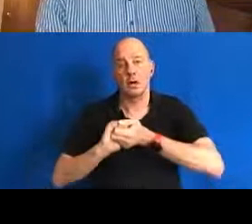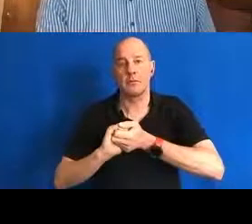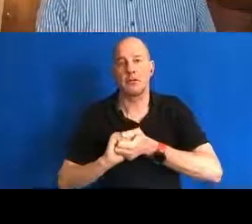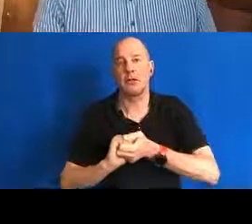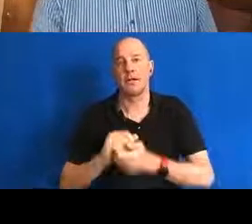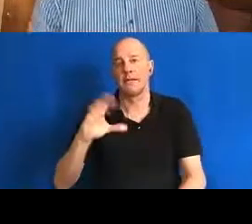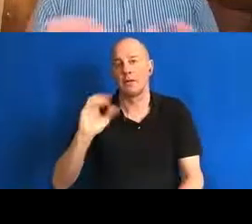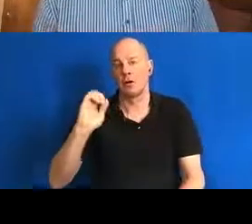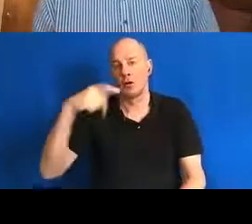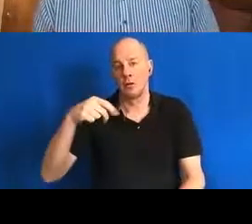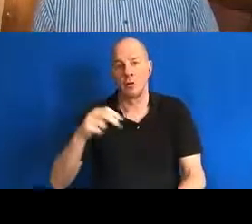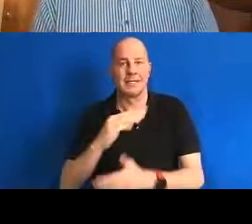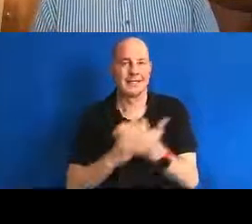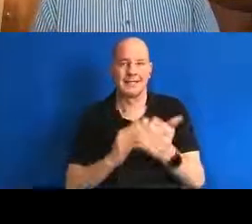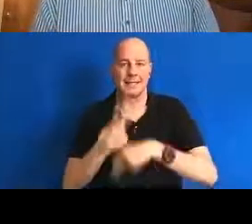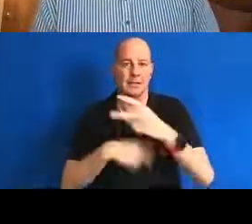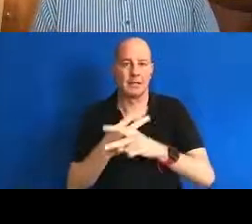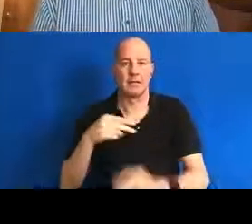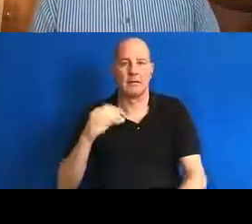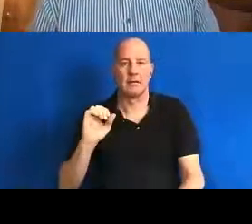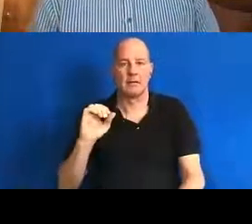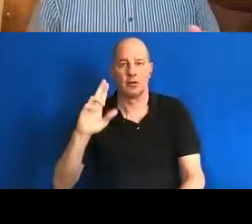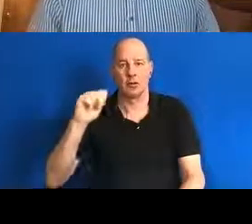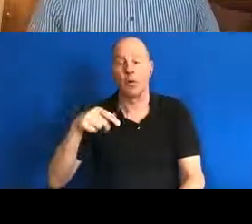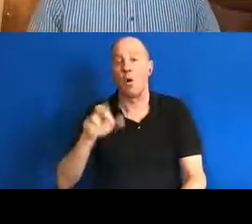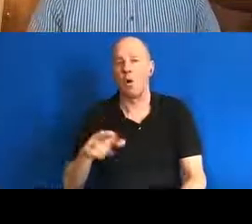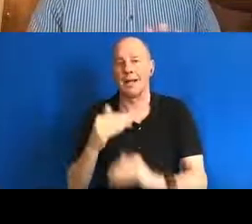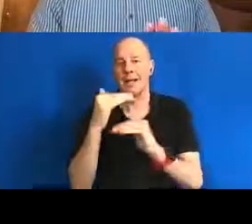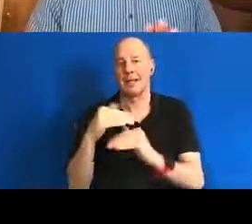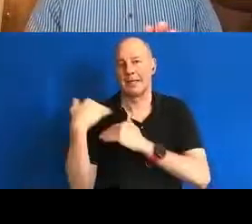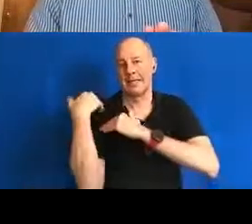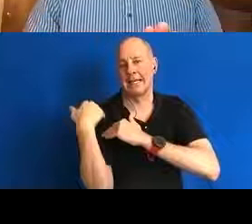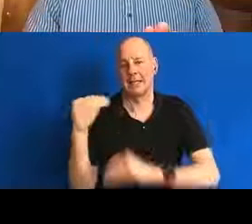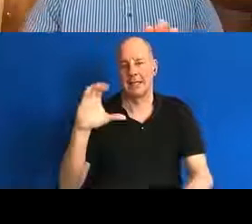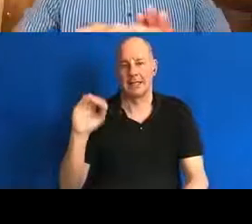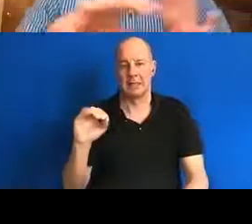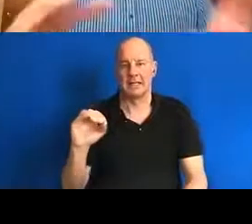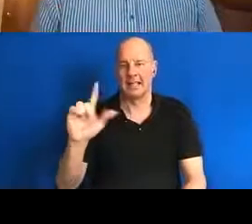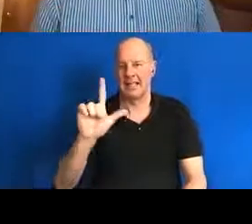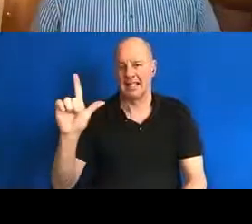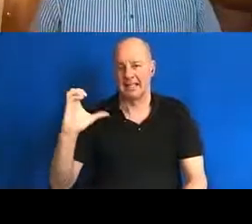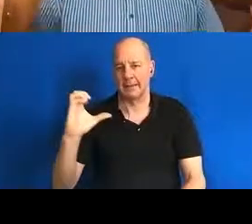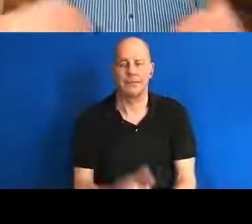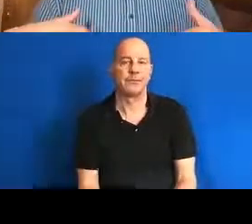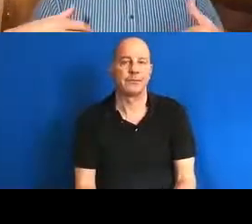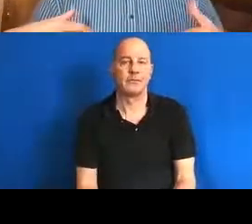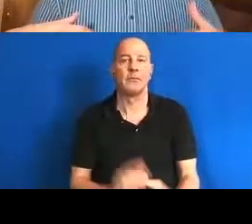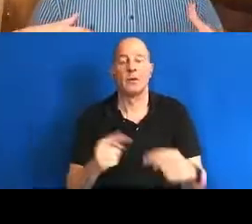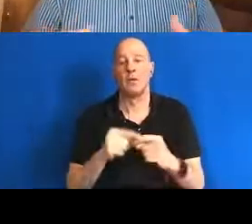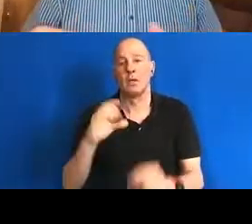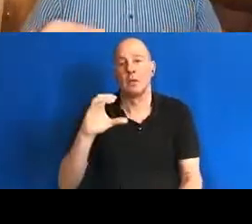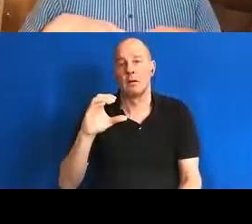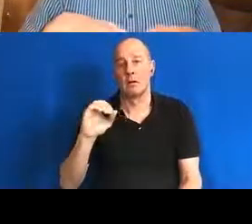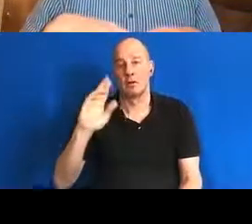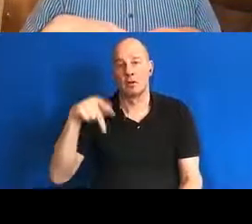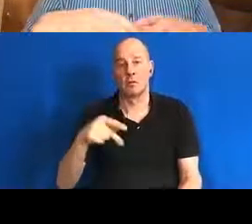corporation or a limited liability company. So when corporations bring in money,